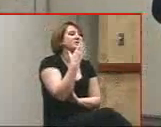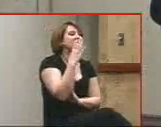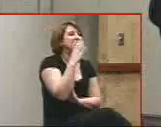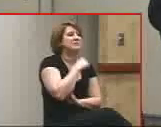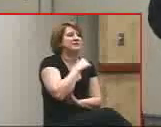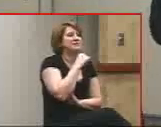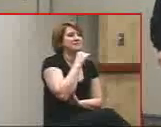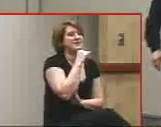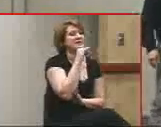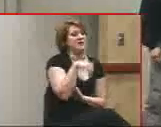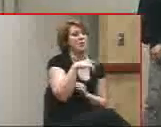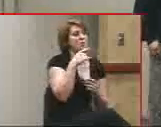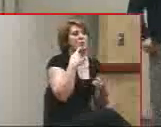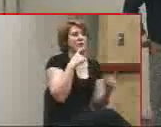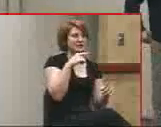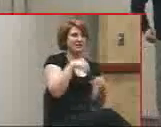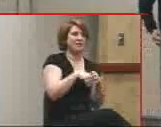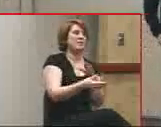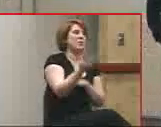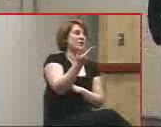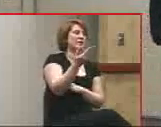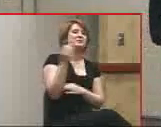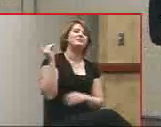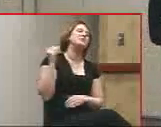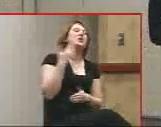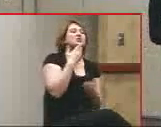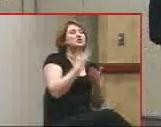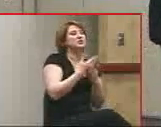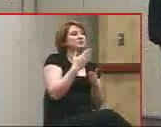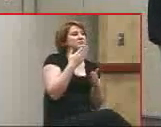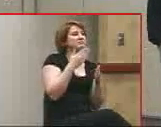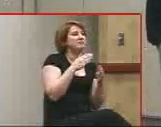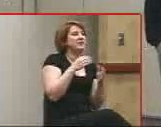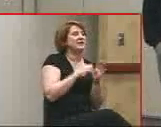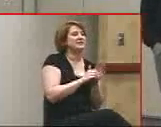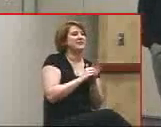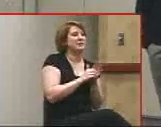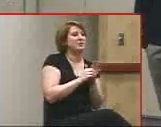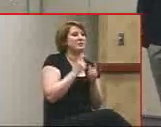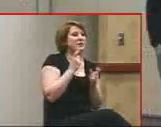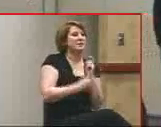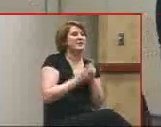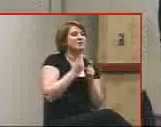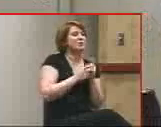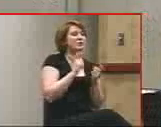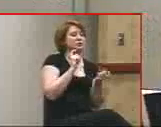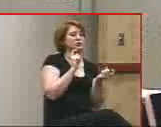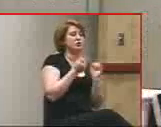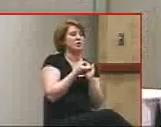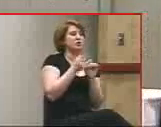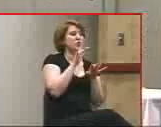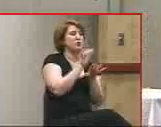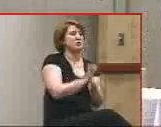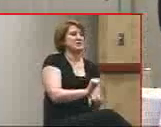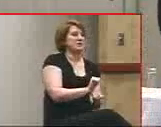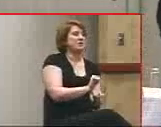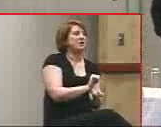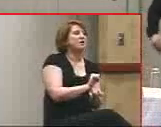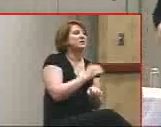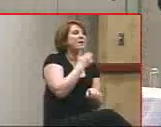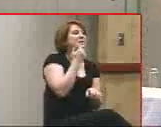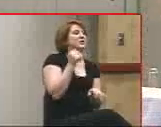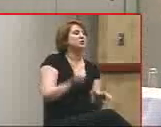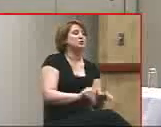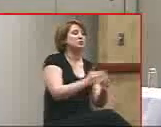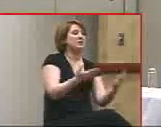But it's also a good example of antecedent manipulation. Maybe we could just switch the routine around. She seems to be better able to do things in the morning,